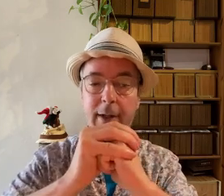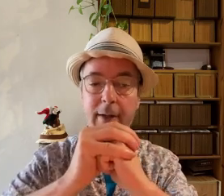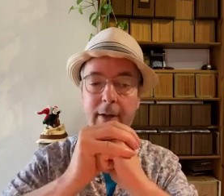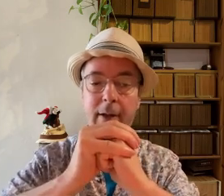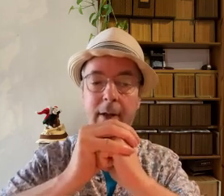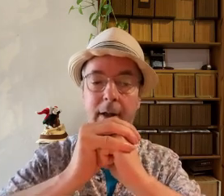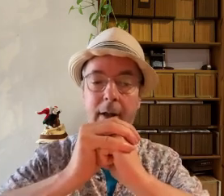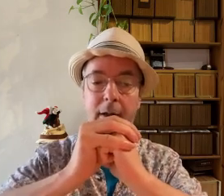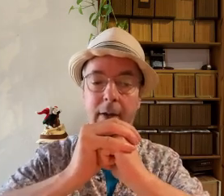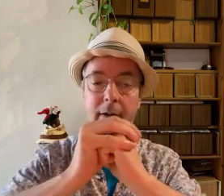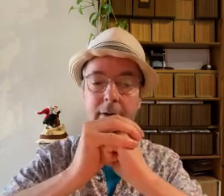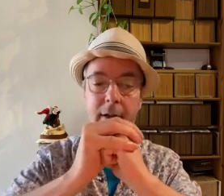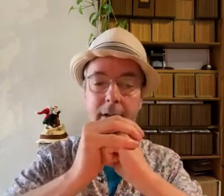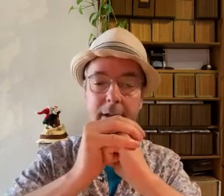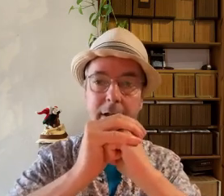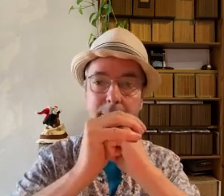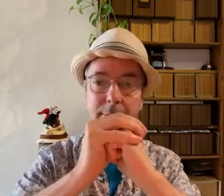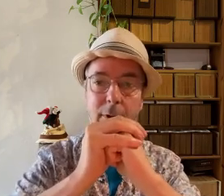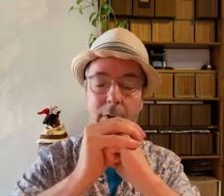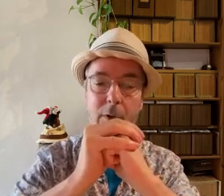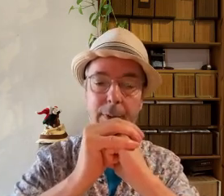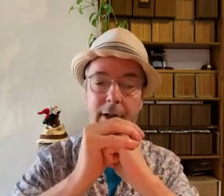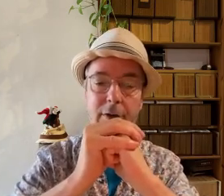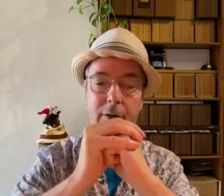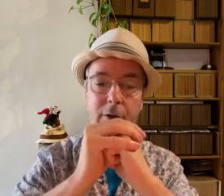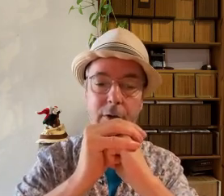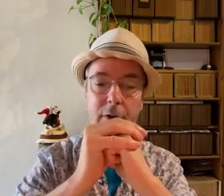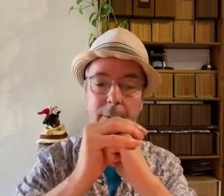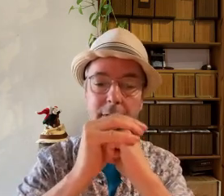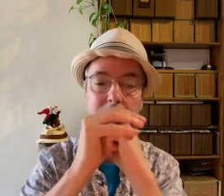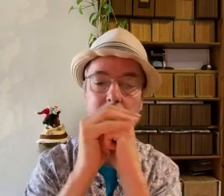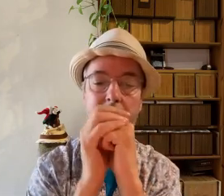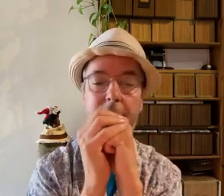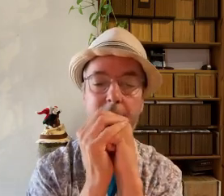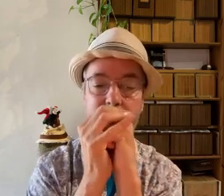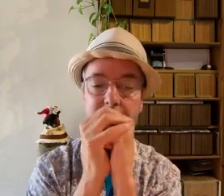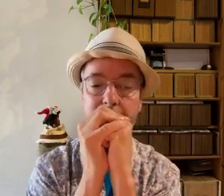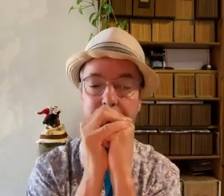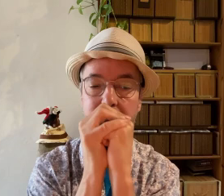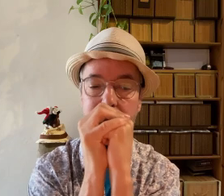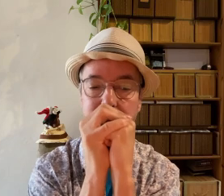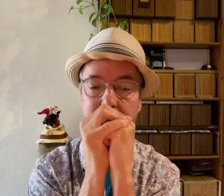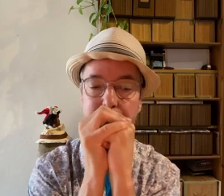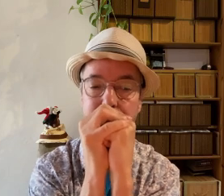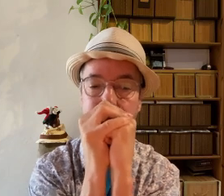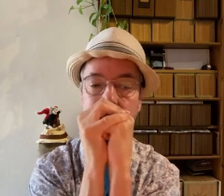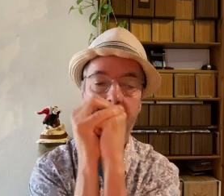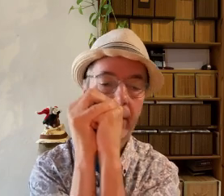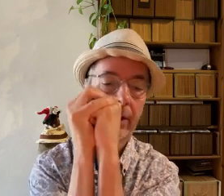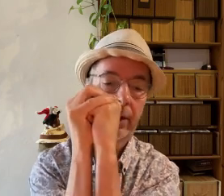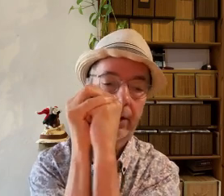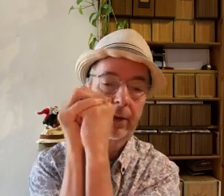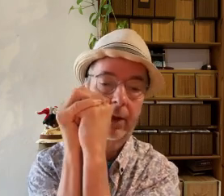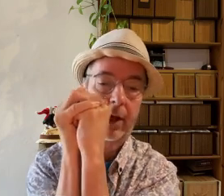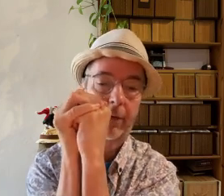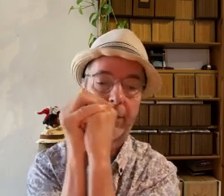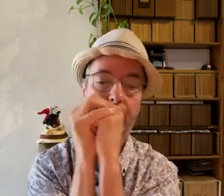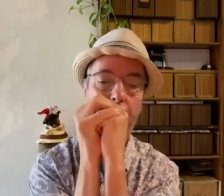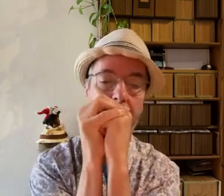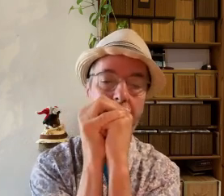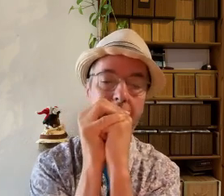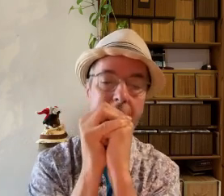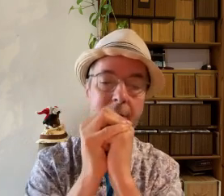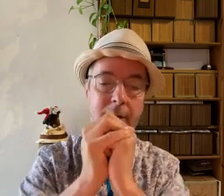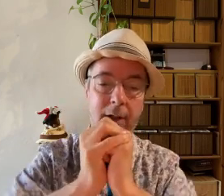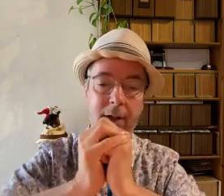you do that? It's a little bit more open, as you should normally do if you simply express m. You have it